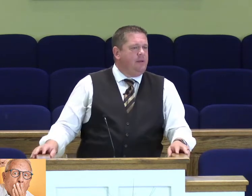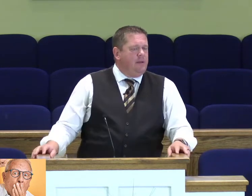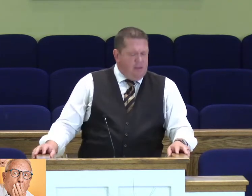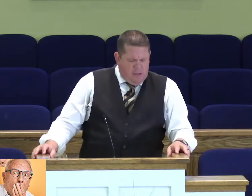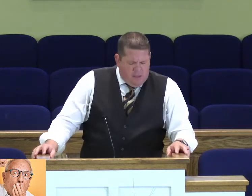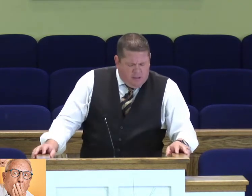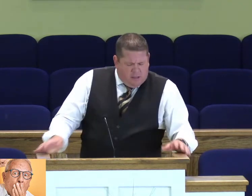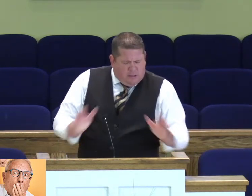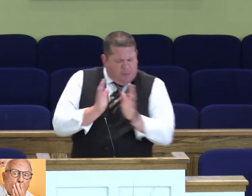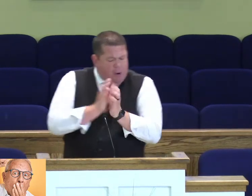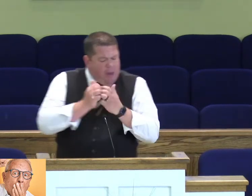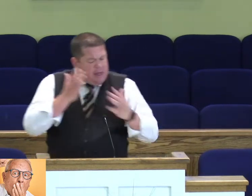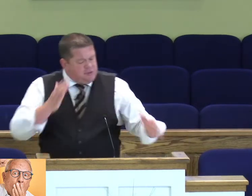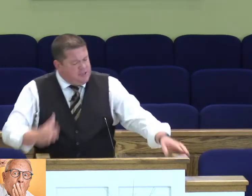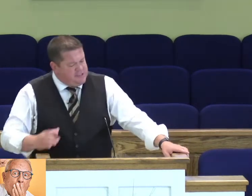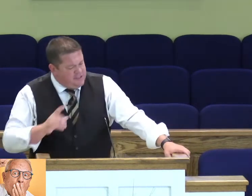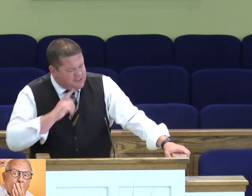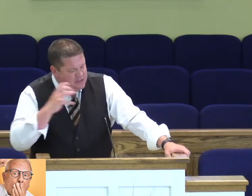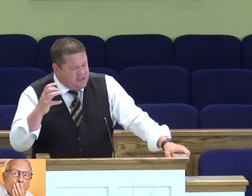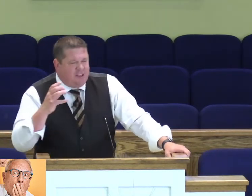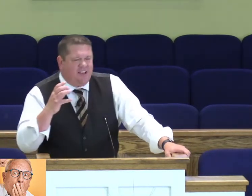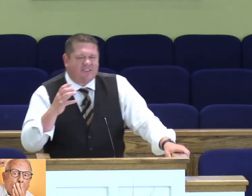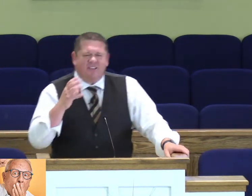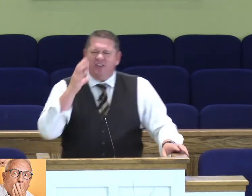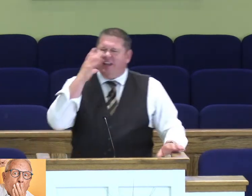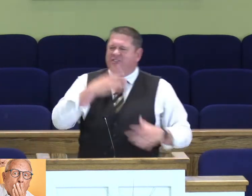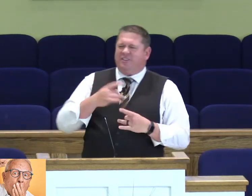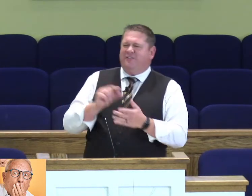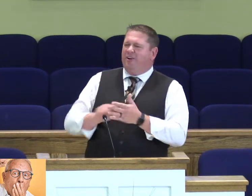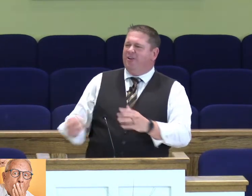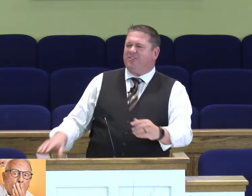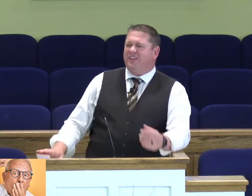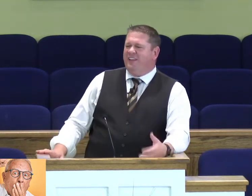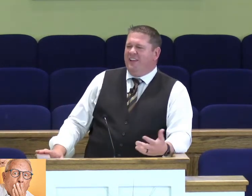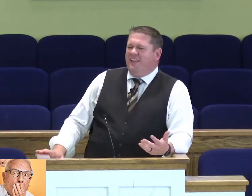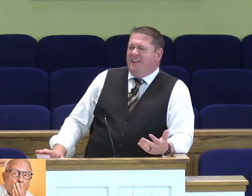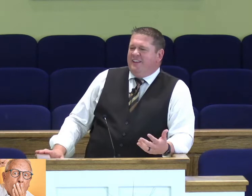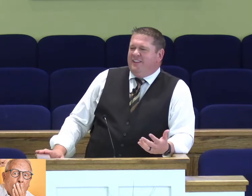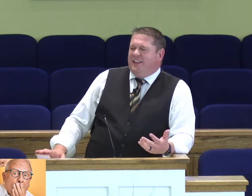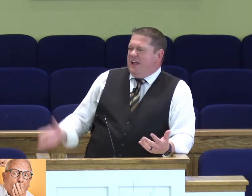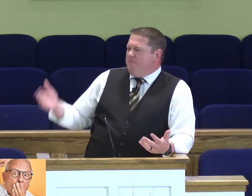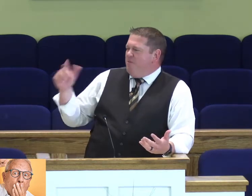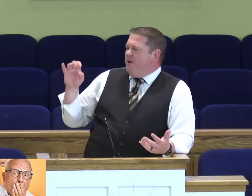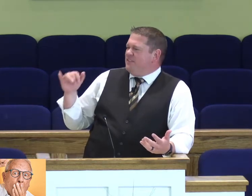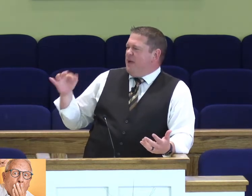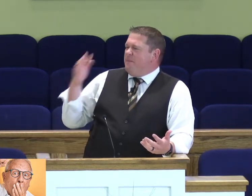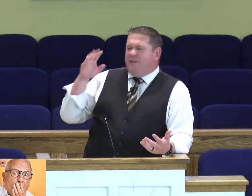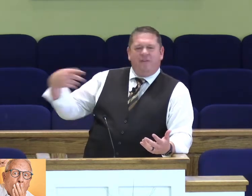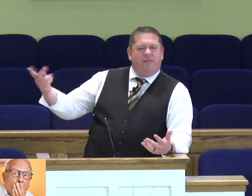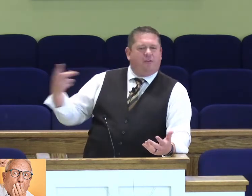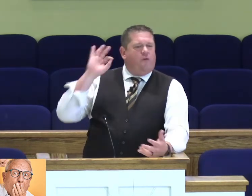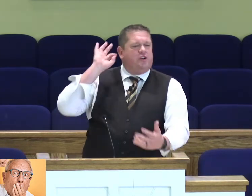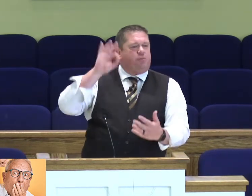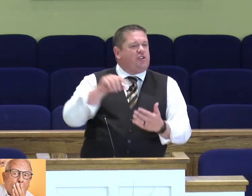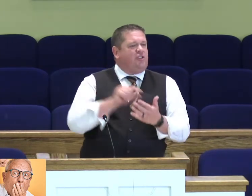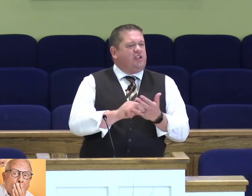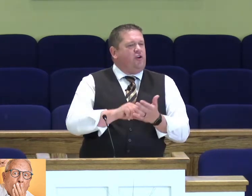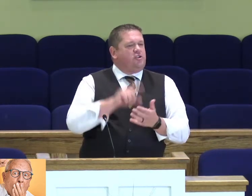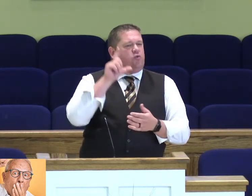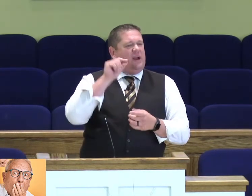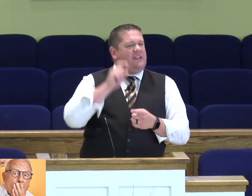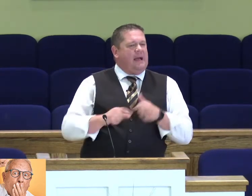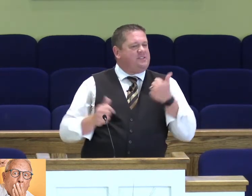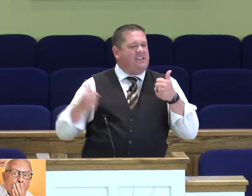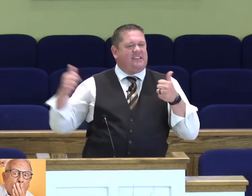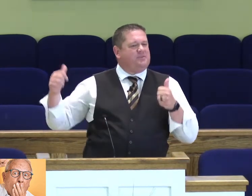ceasing. Now, pray without ceasing is such an interesting verse. Brother Bussy, I bet if the two of us preach on this